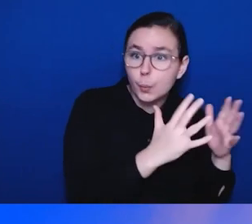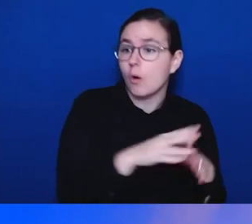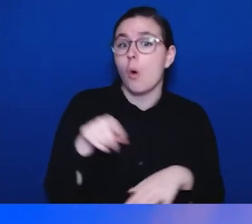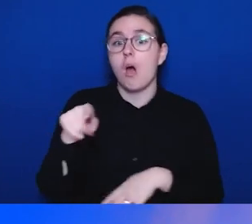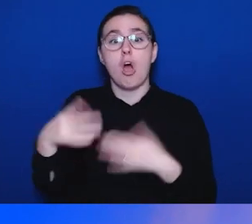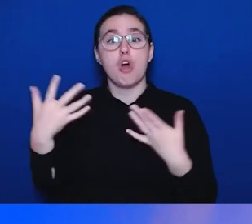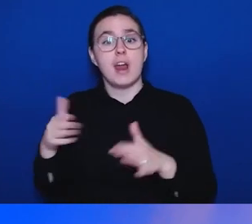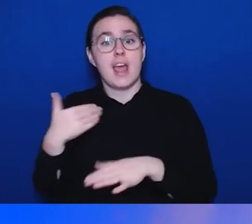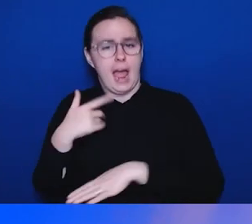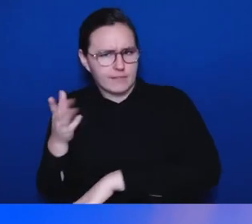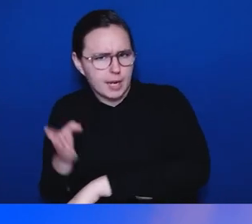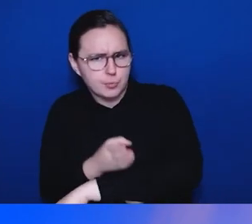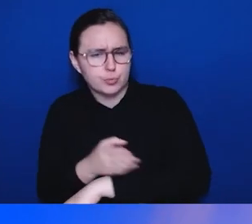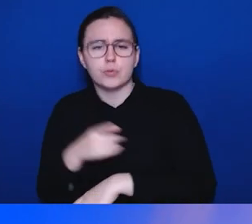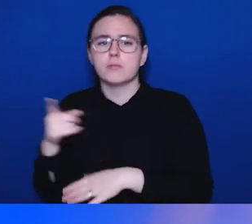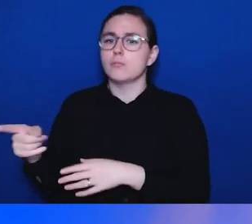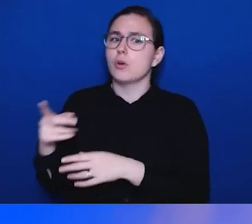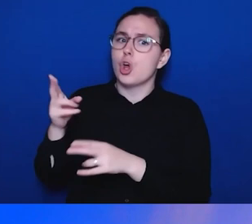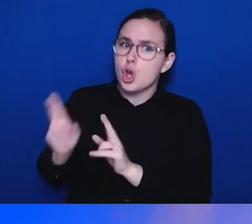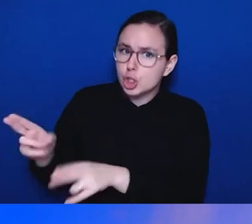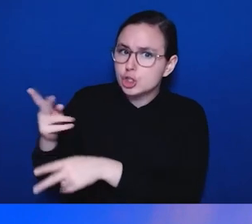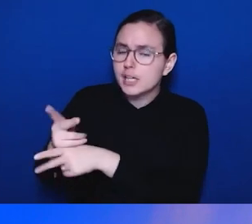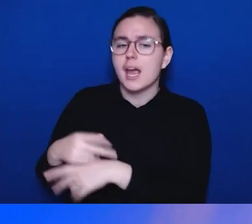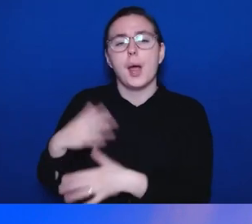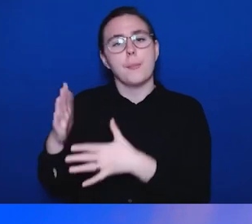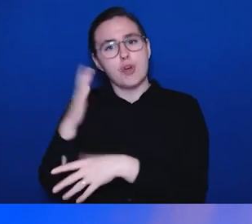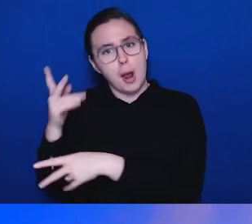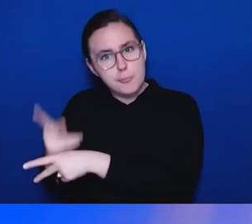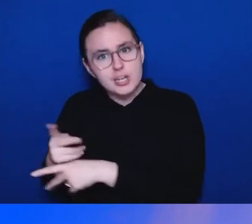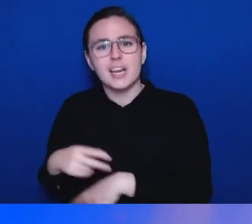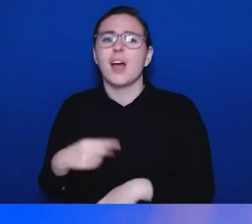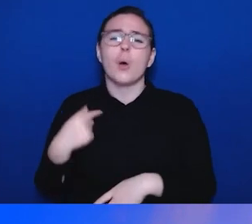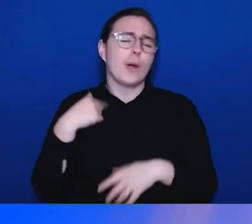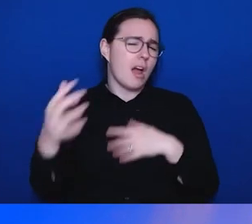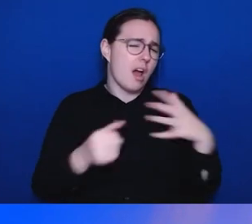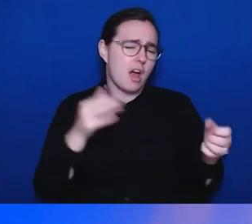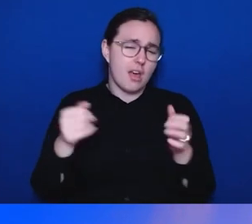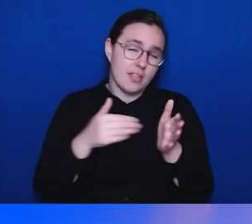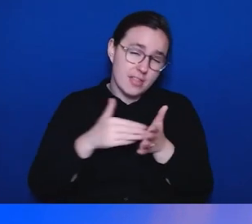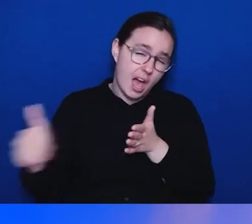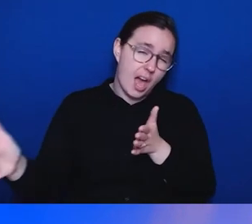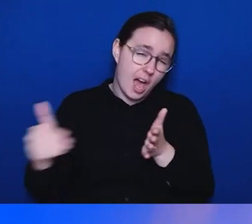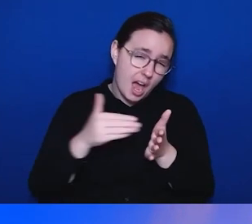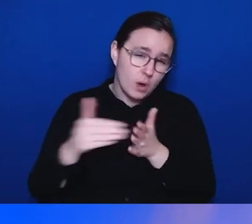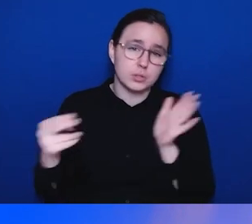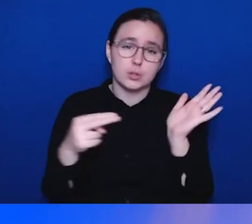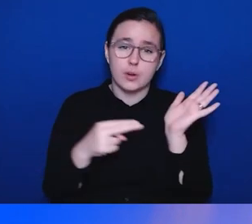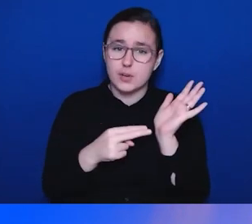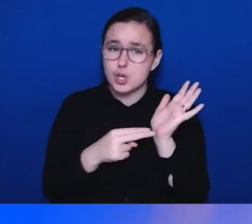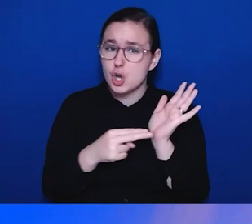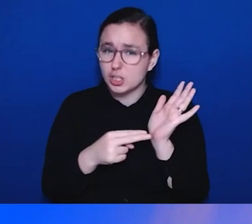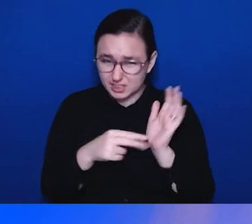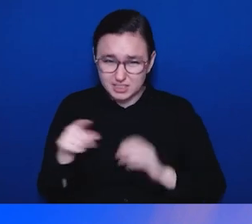and improving hospitals across the province, opening urgent and primary care centers for British Columbians, hiring thousands